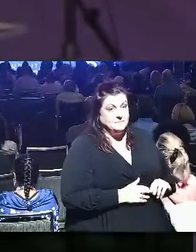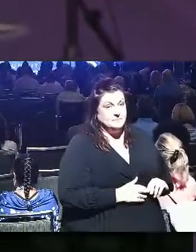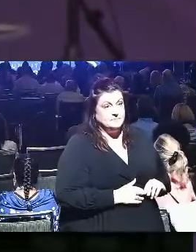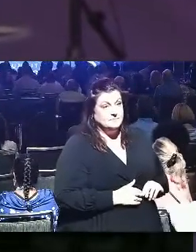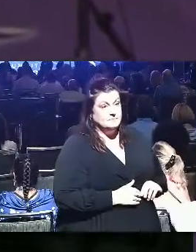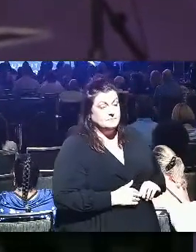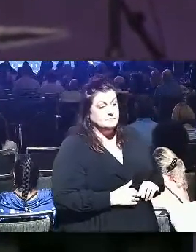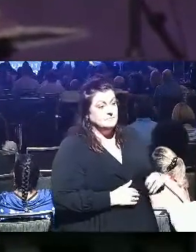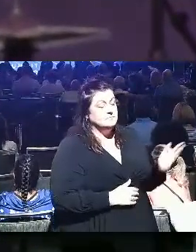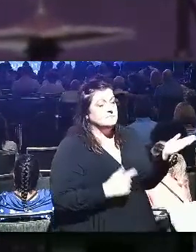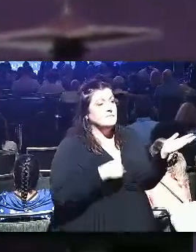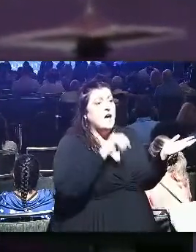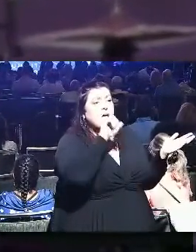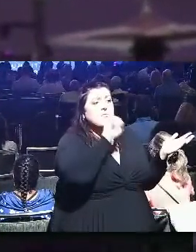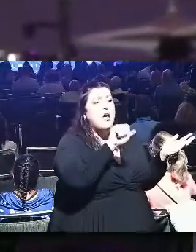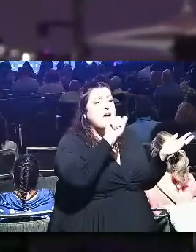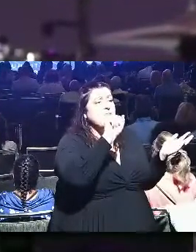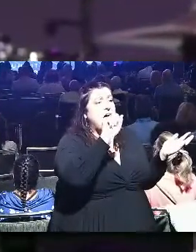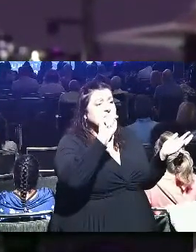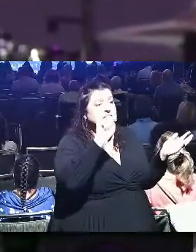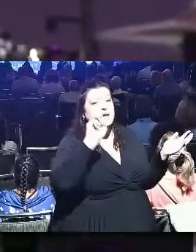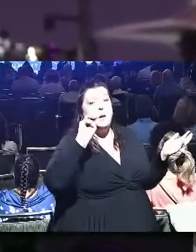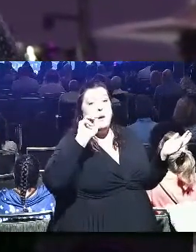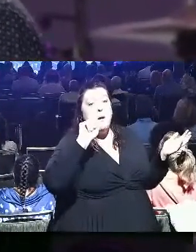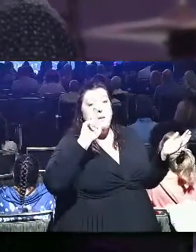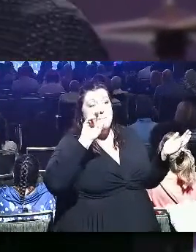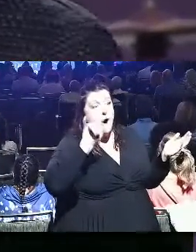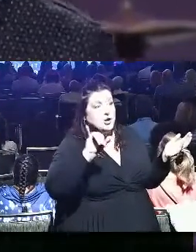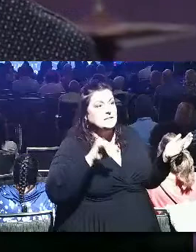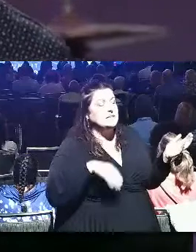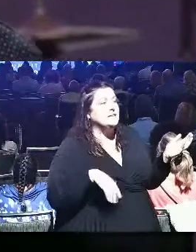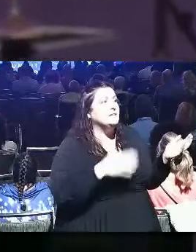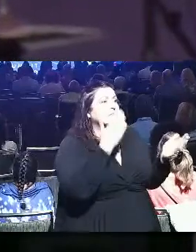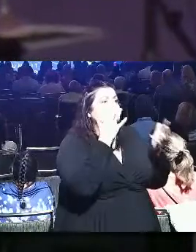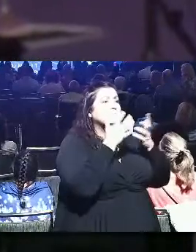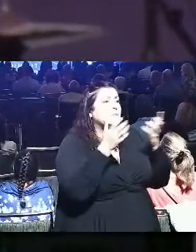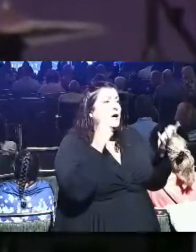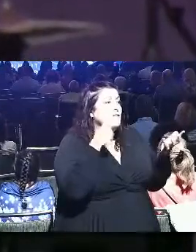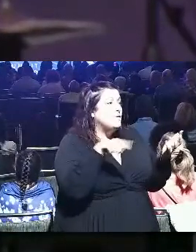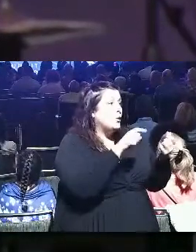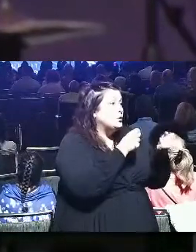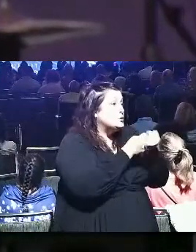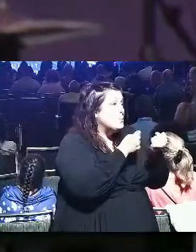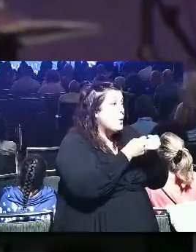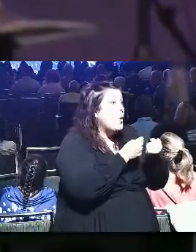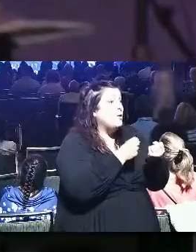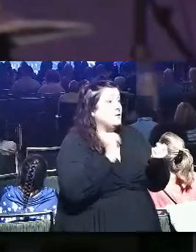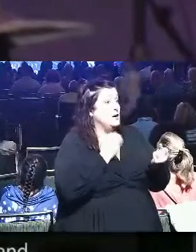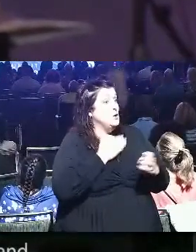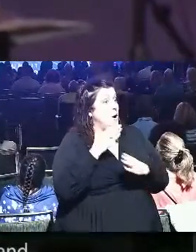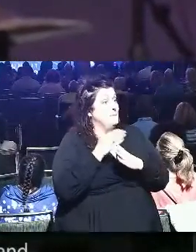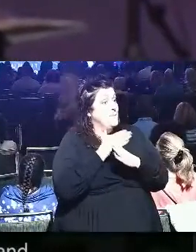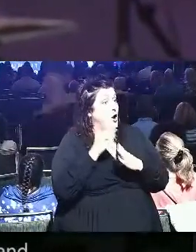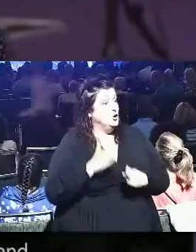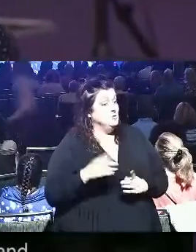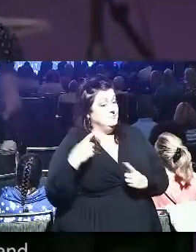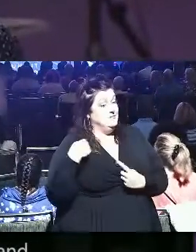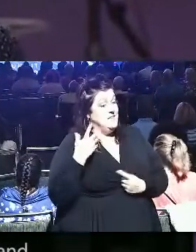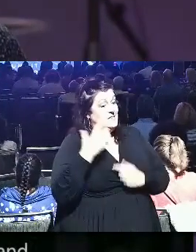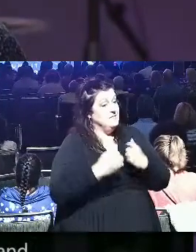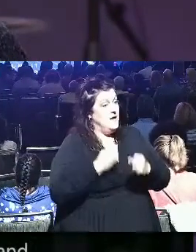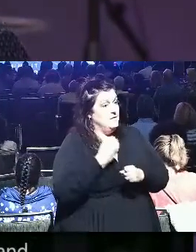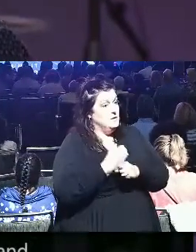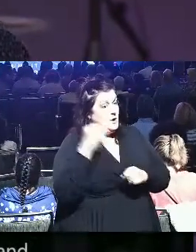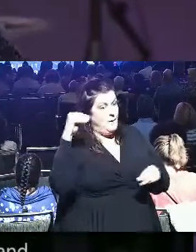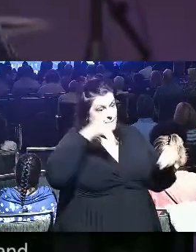I love A.T. and Marci. I thank you guys so much for your support and our partnership in the last 5 years of putting